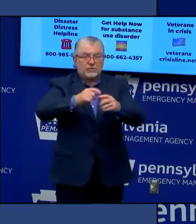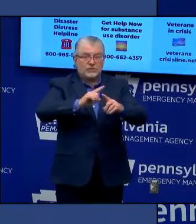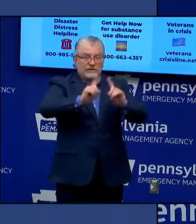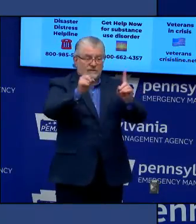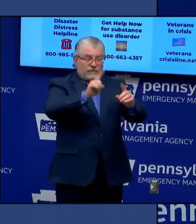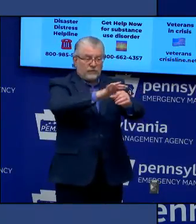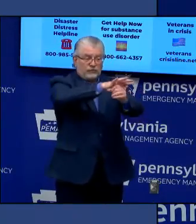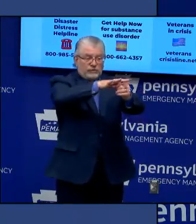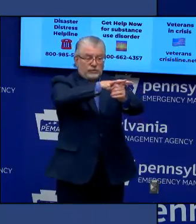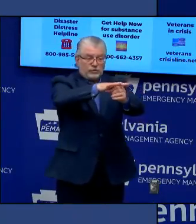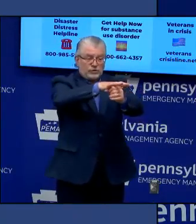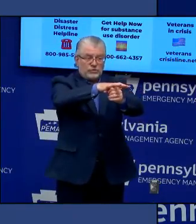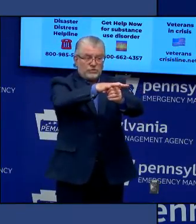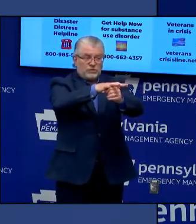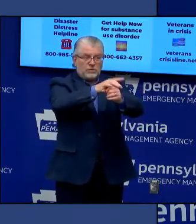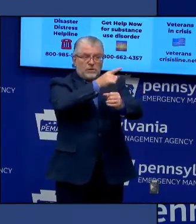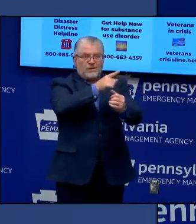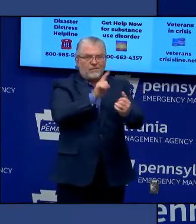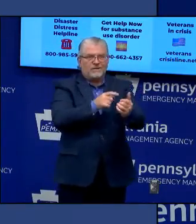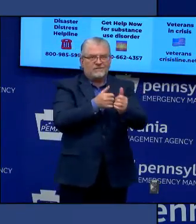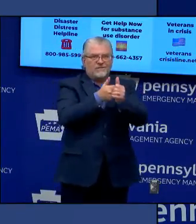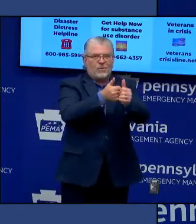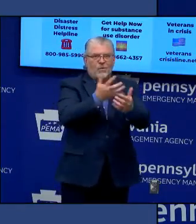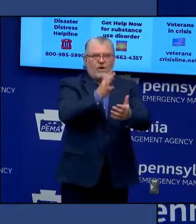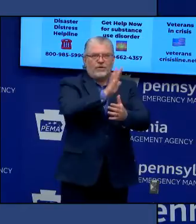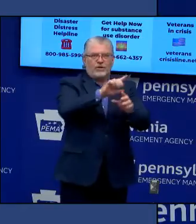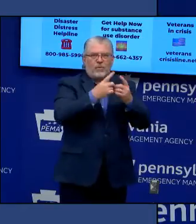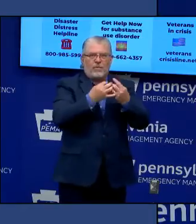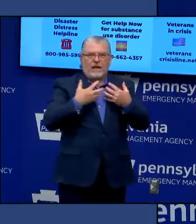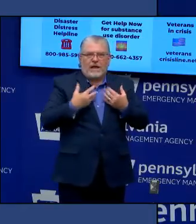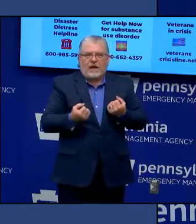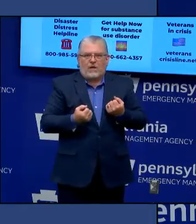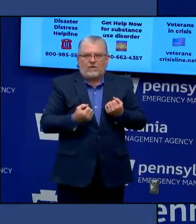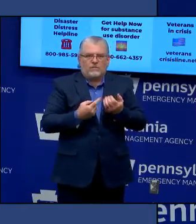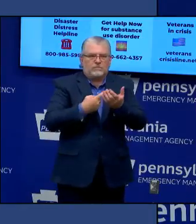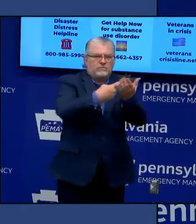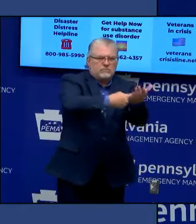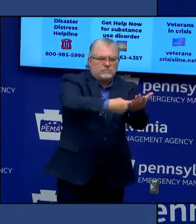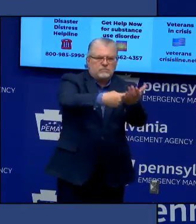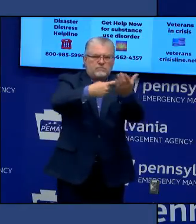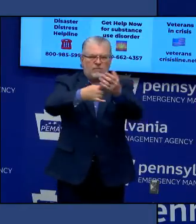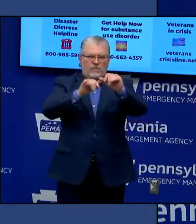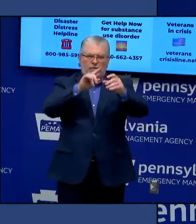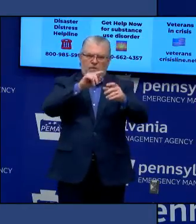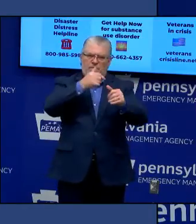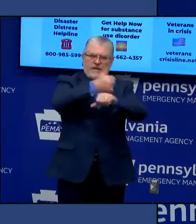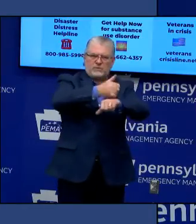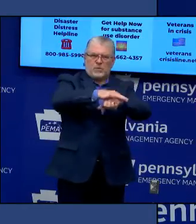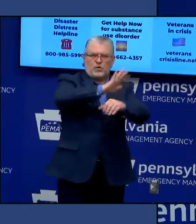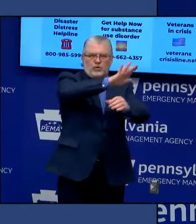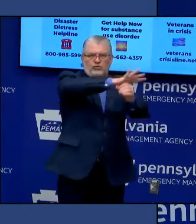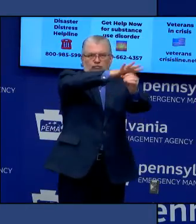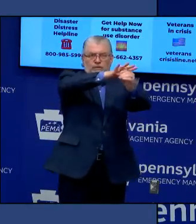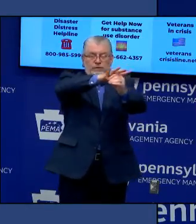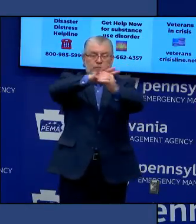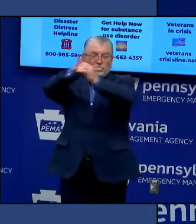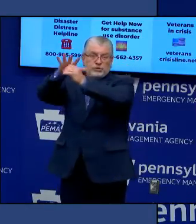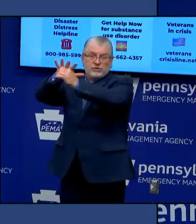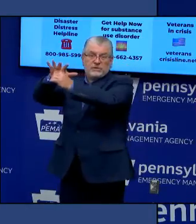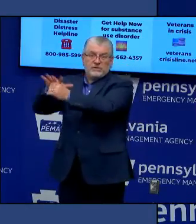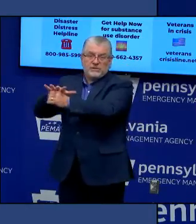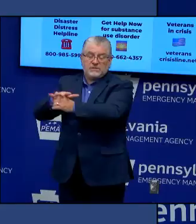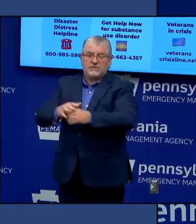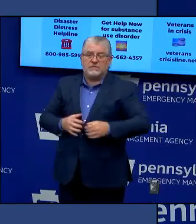From Capitol Wire, with regard to the latest reconciliation in virus death totals, could you break out how many occurred since